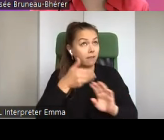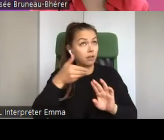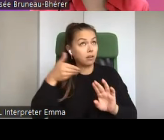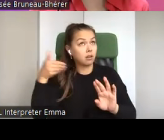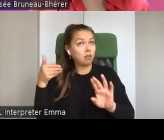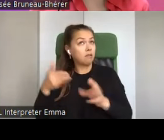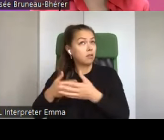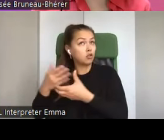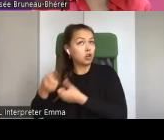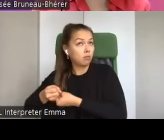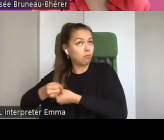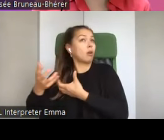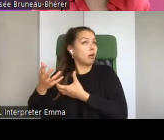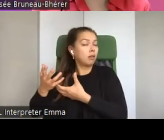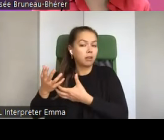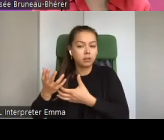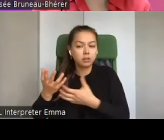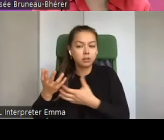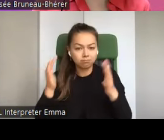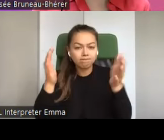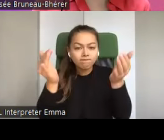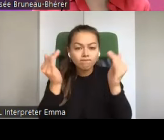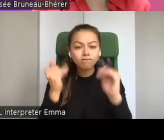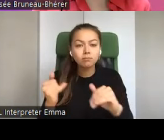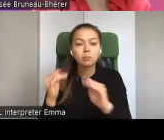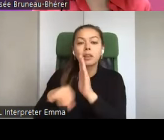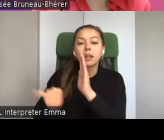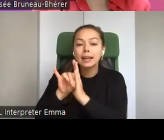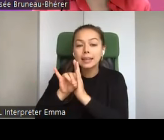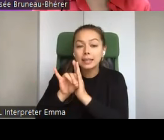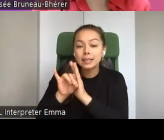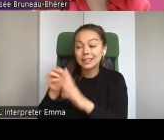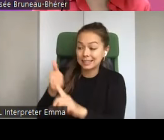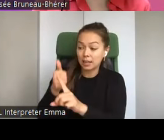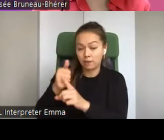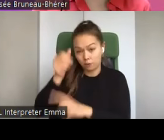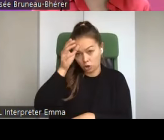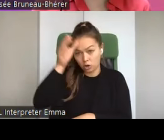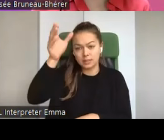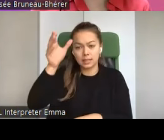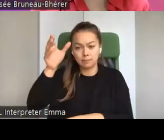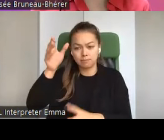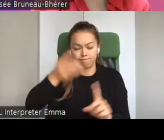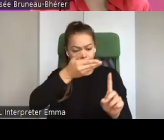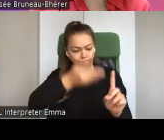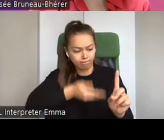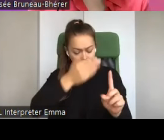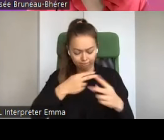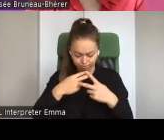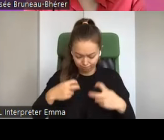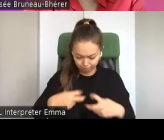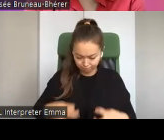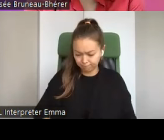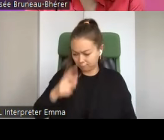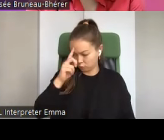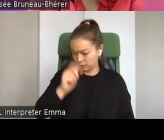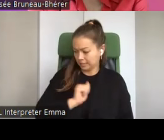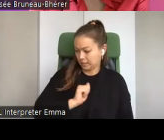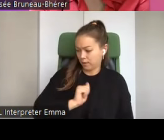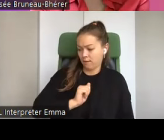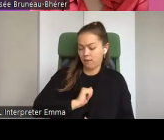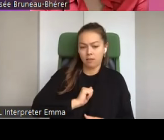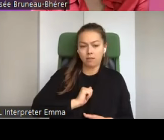Identity and self-concept that's altered. How will that change the perception that the child has of himself? It will also influence his